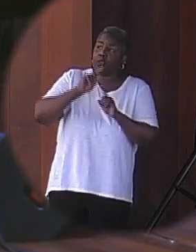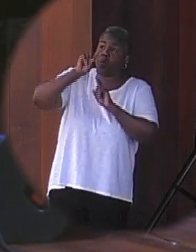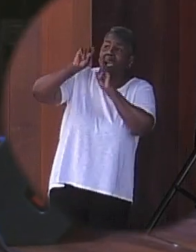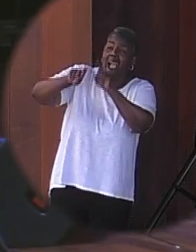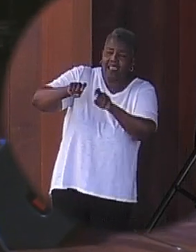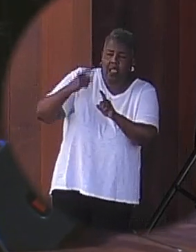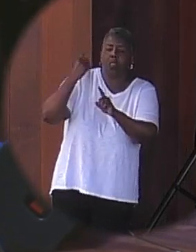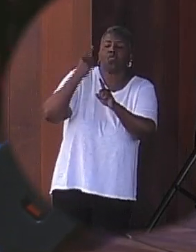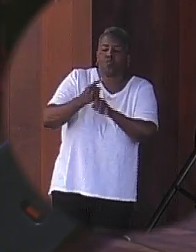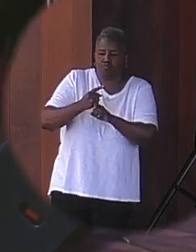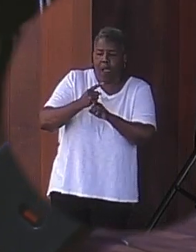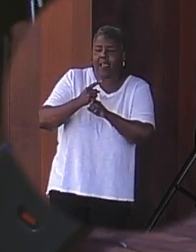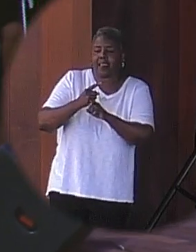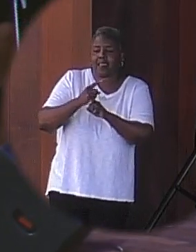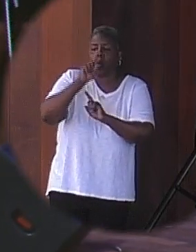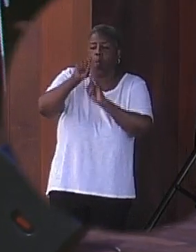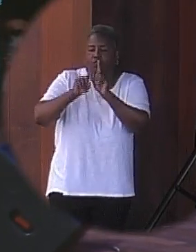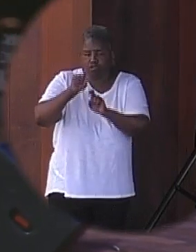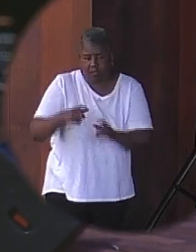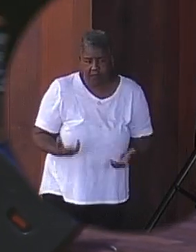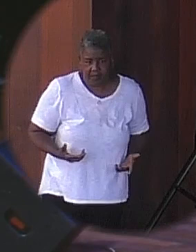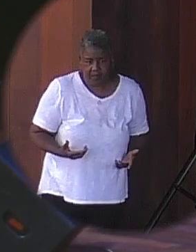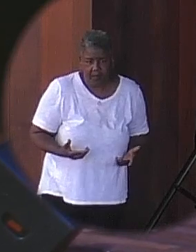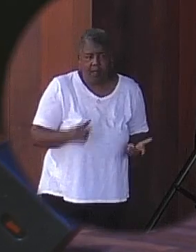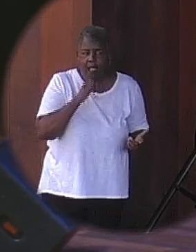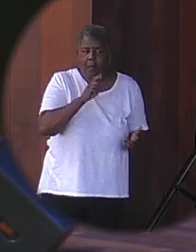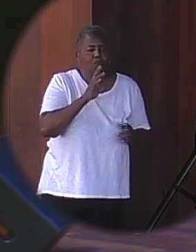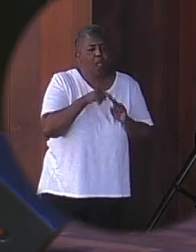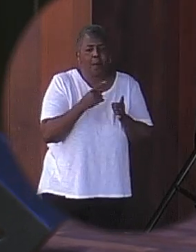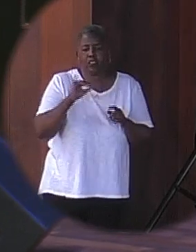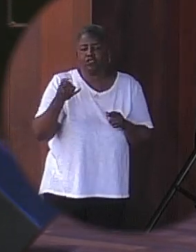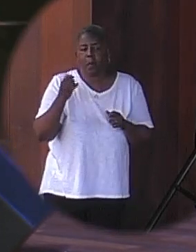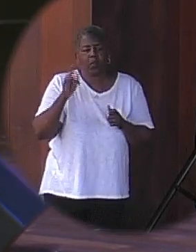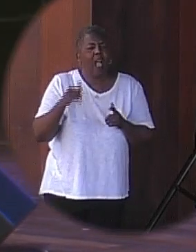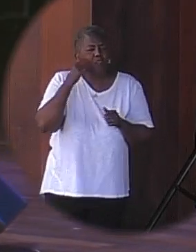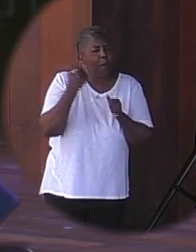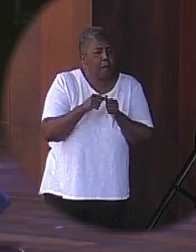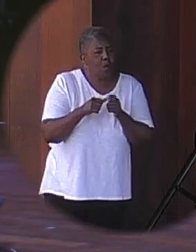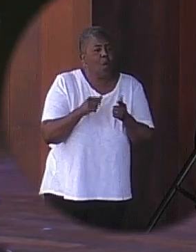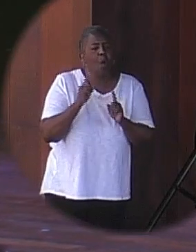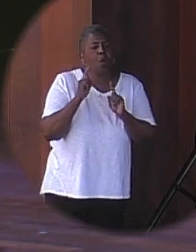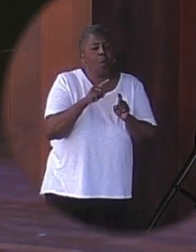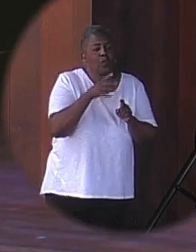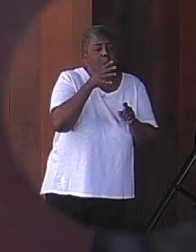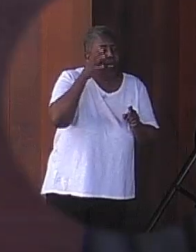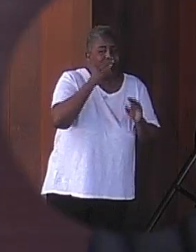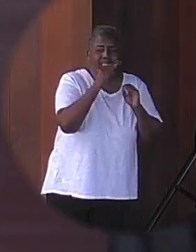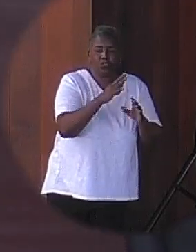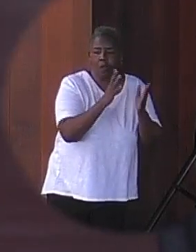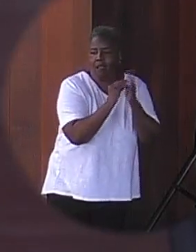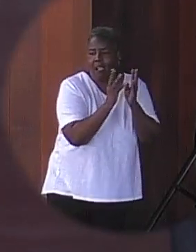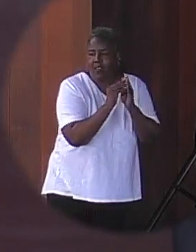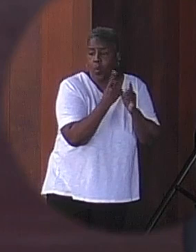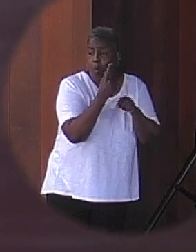ask the right set of questions. I'm not just talking about Jeopardy. I remember going to a parent-teacher conference once in